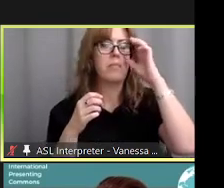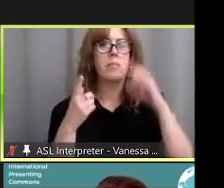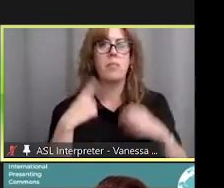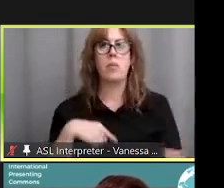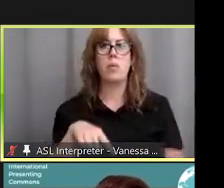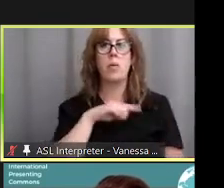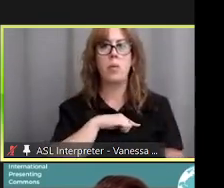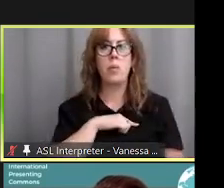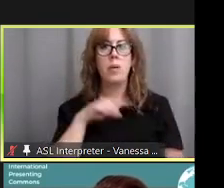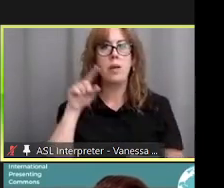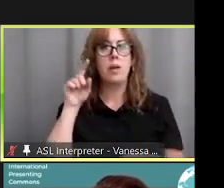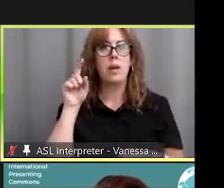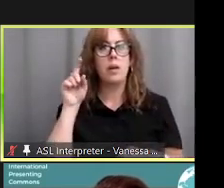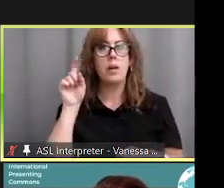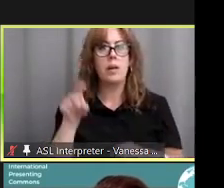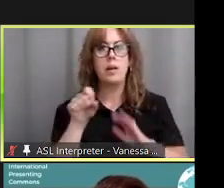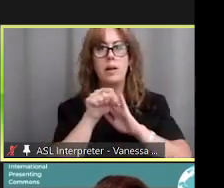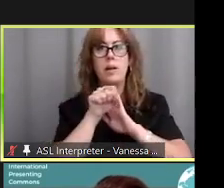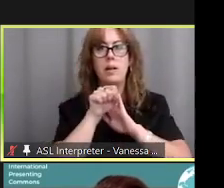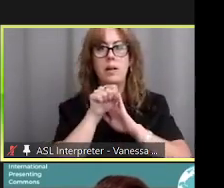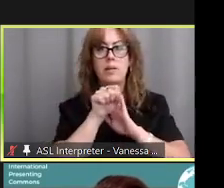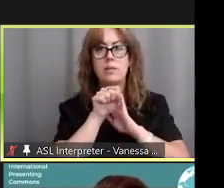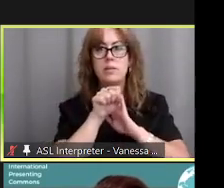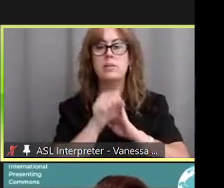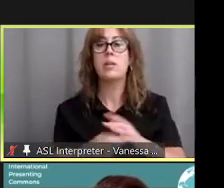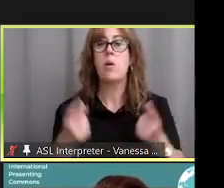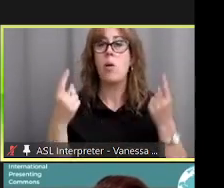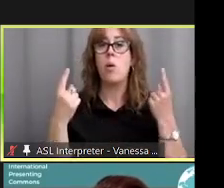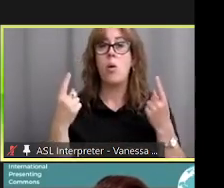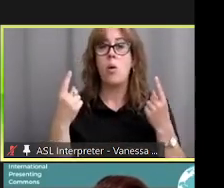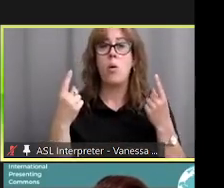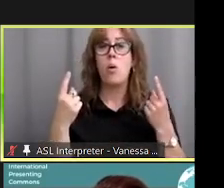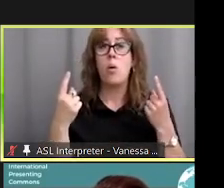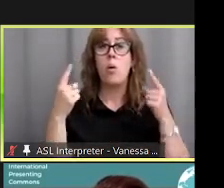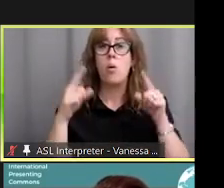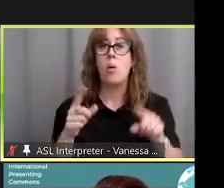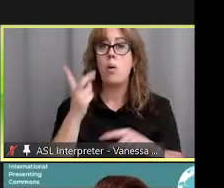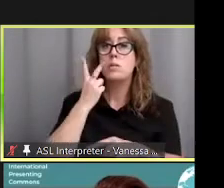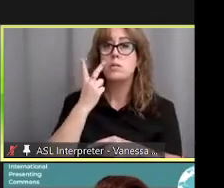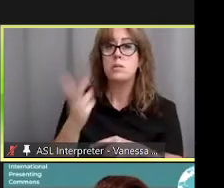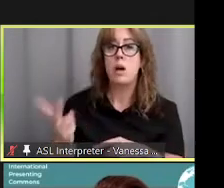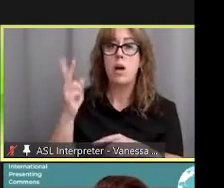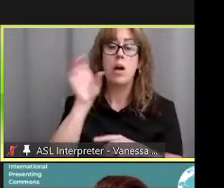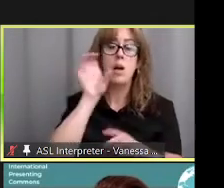Like when I saw that picture of Joe Biden kneeling in front of,